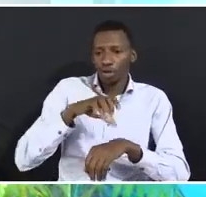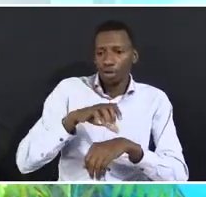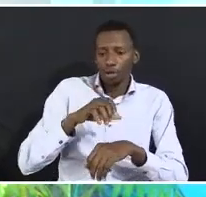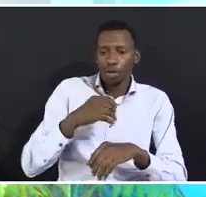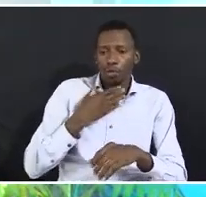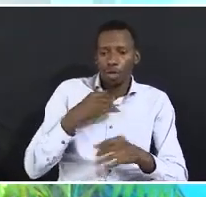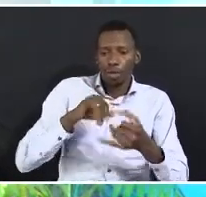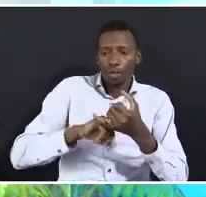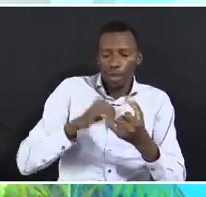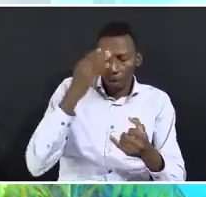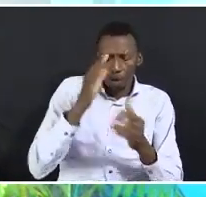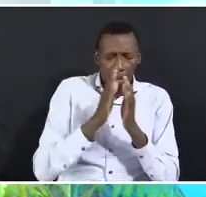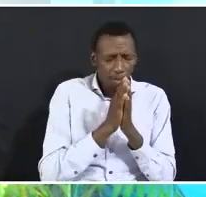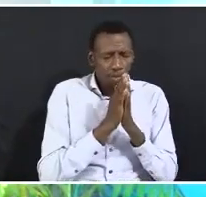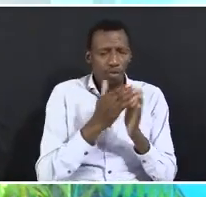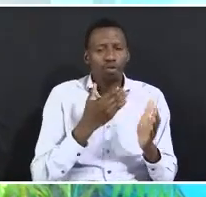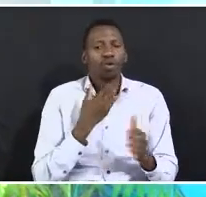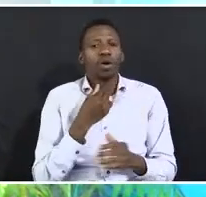car.